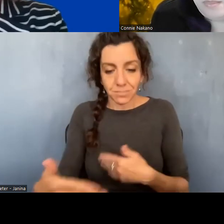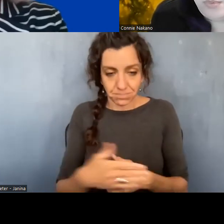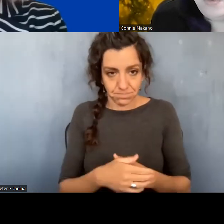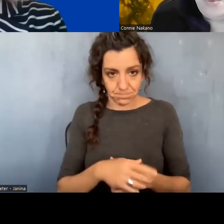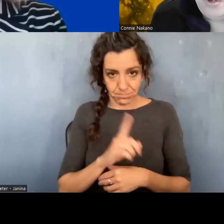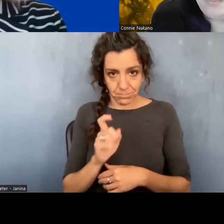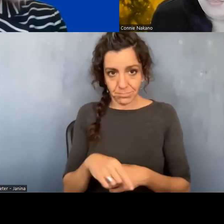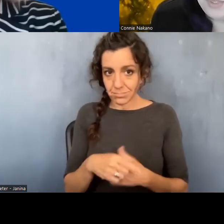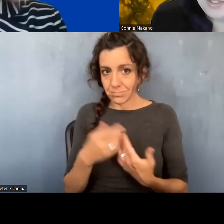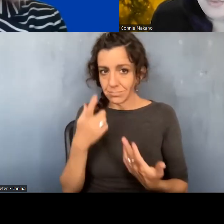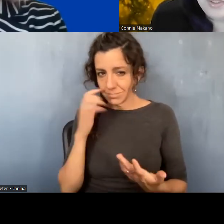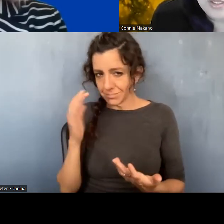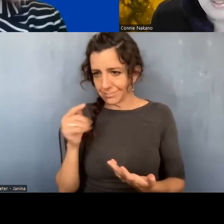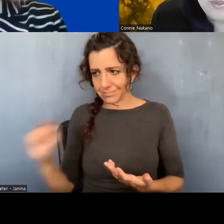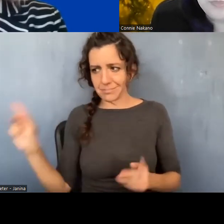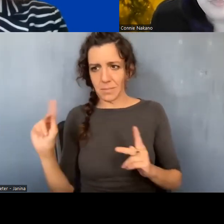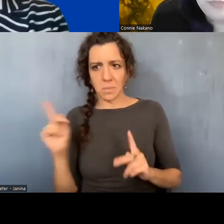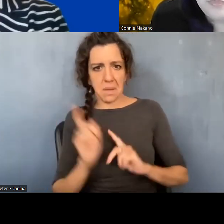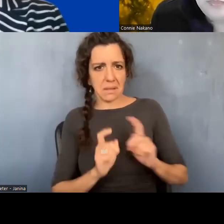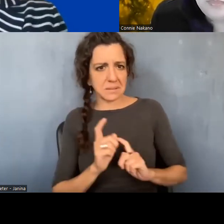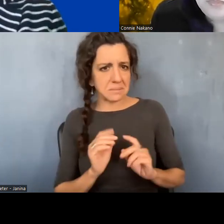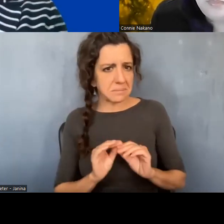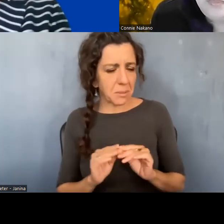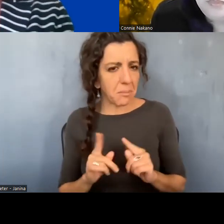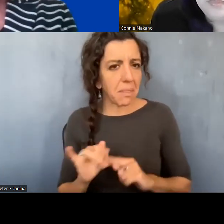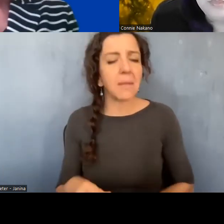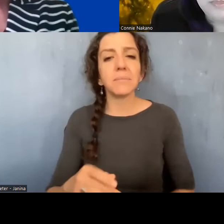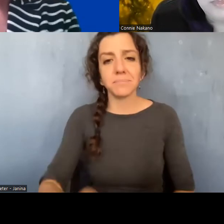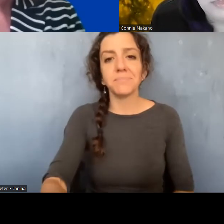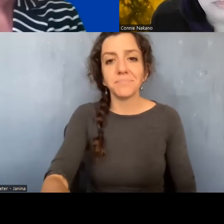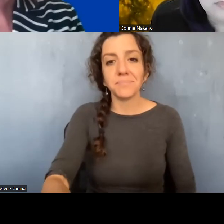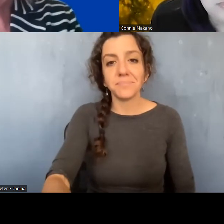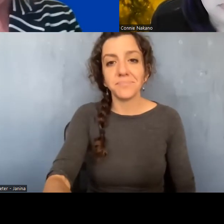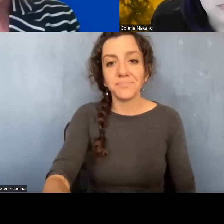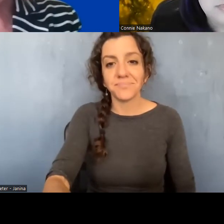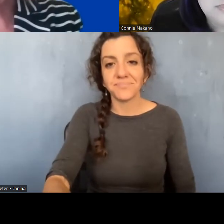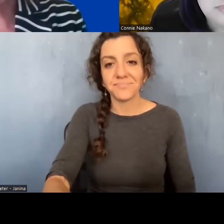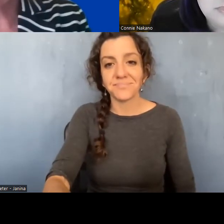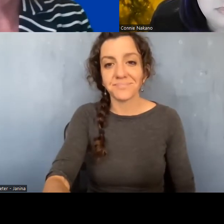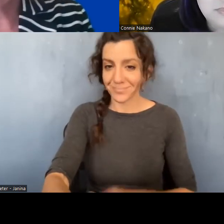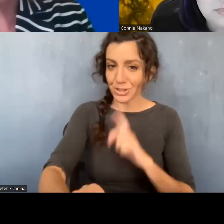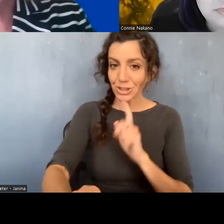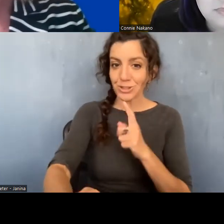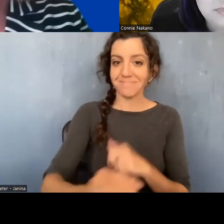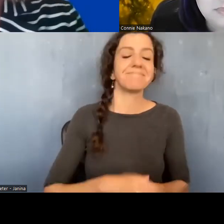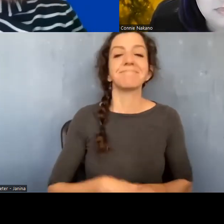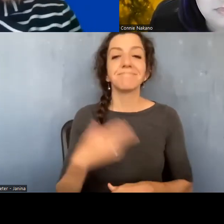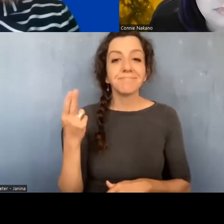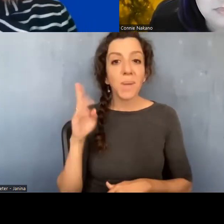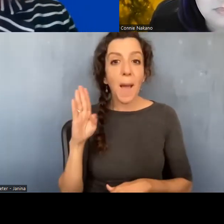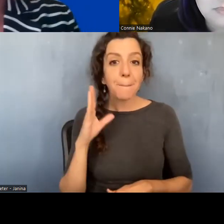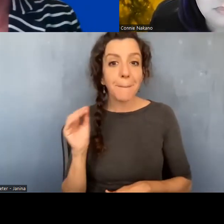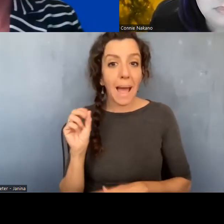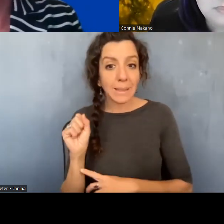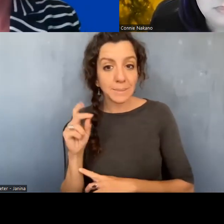ADRC and moving forward. What's the difference? Sure. So the hubs and spokes was a